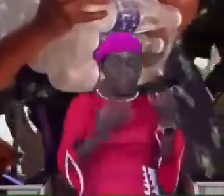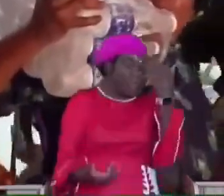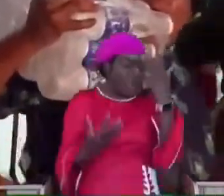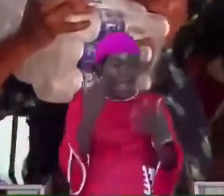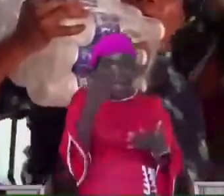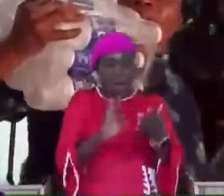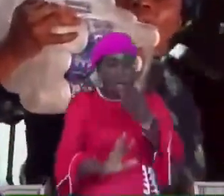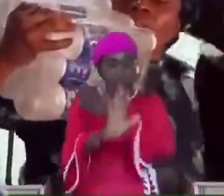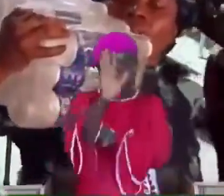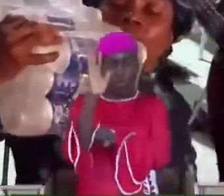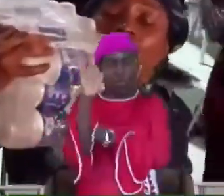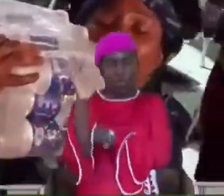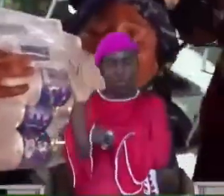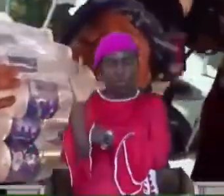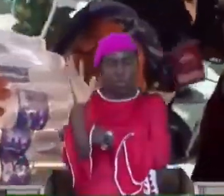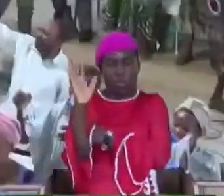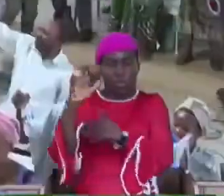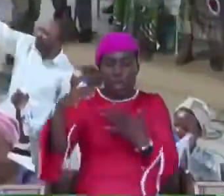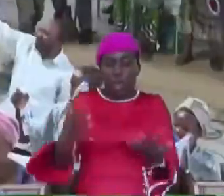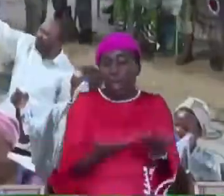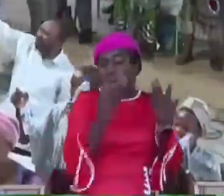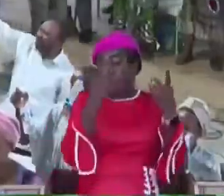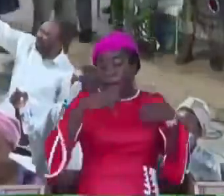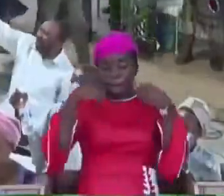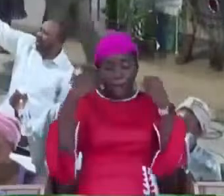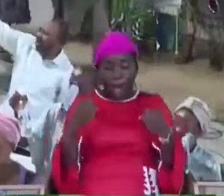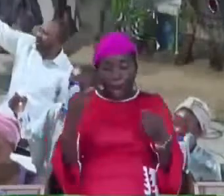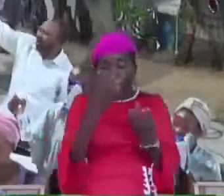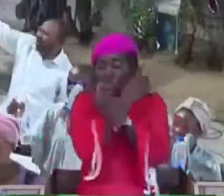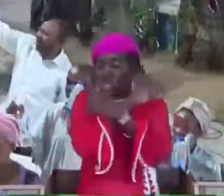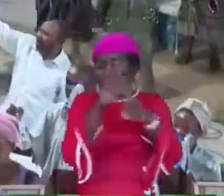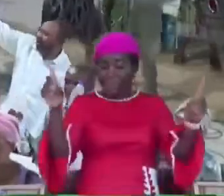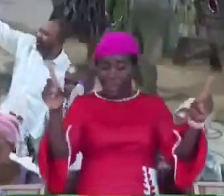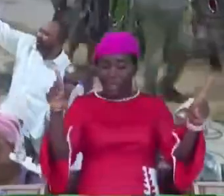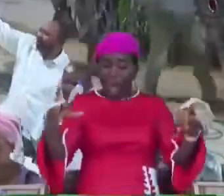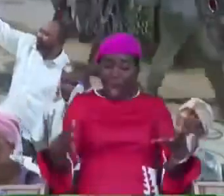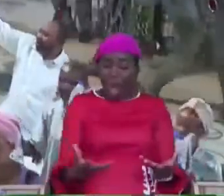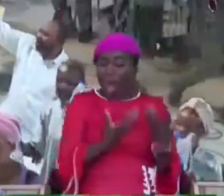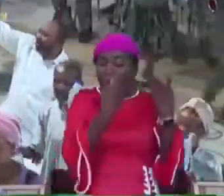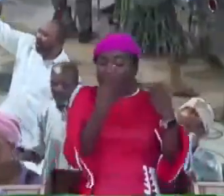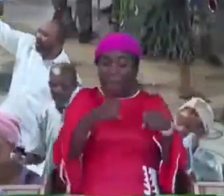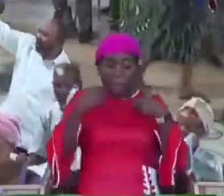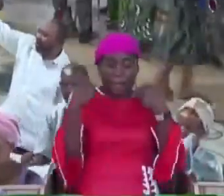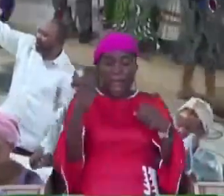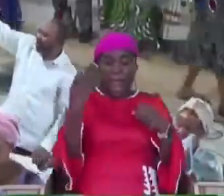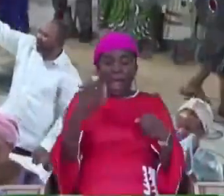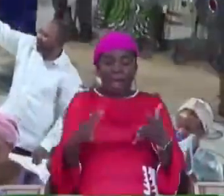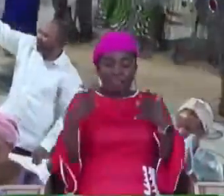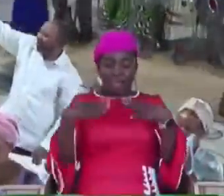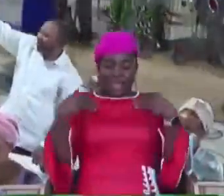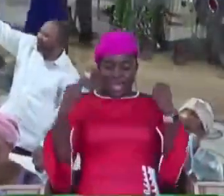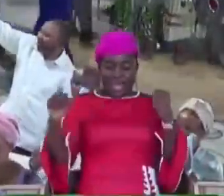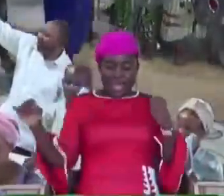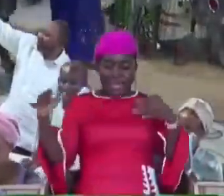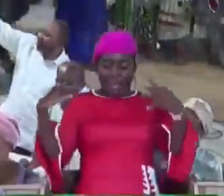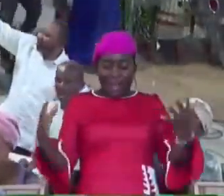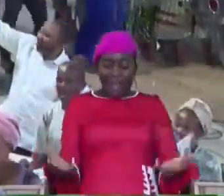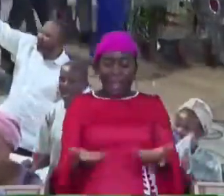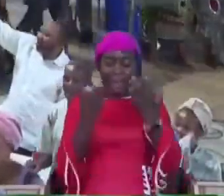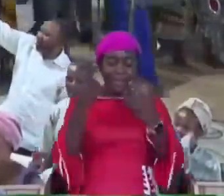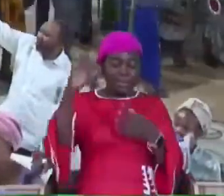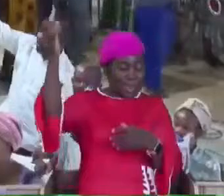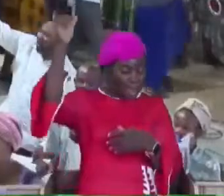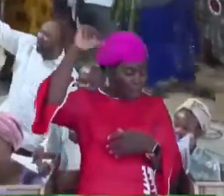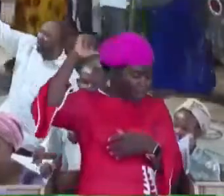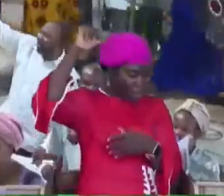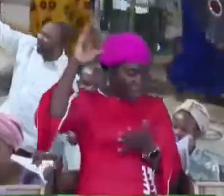God. Carry the power of deliverance. Carry the power of healing. Carry the anointing that breaketh